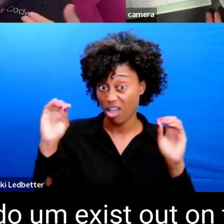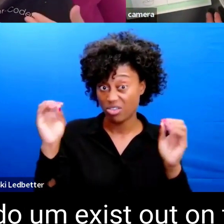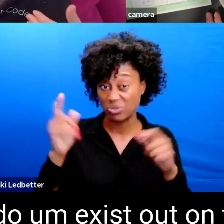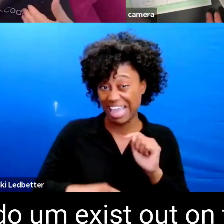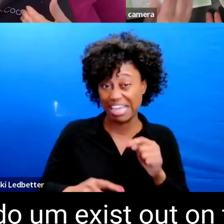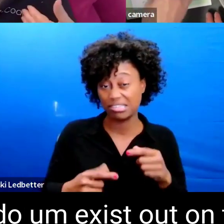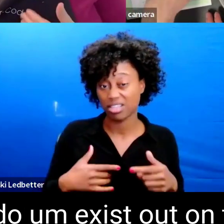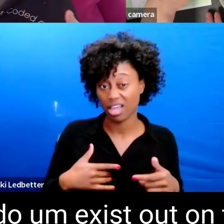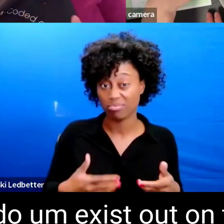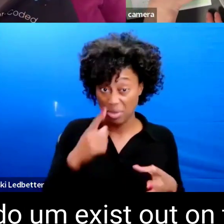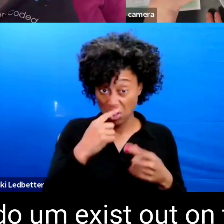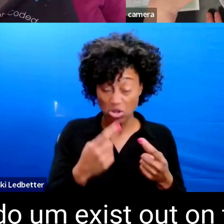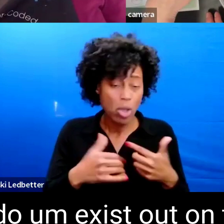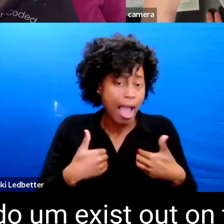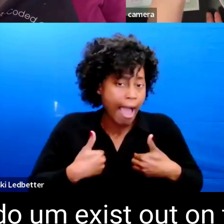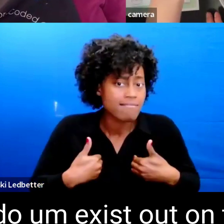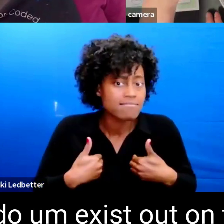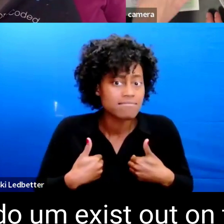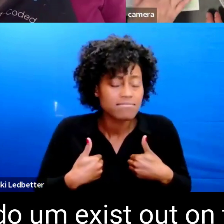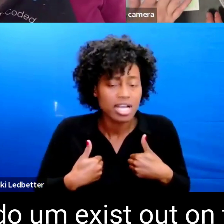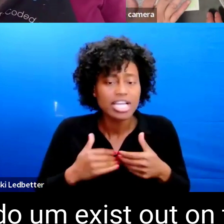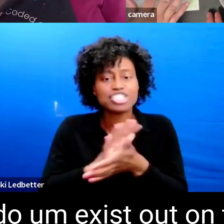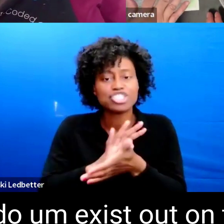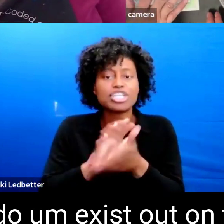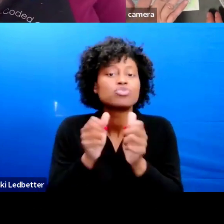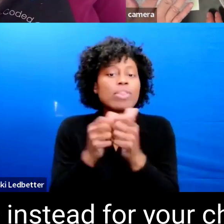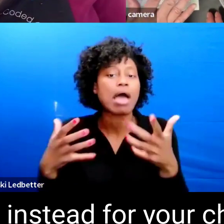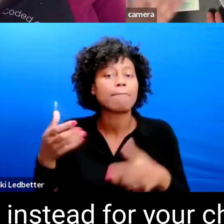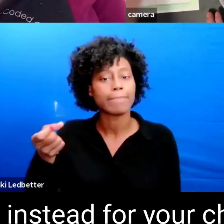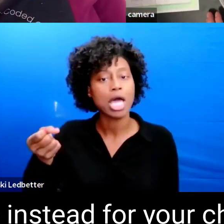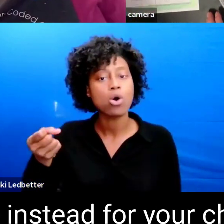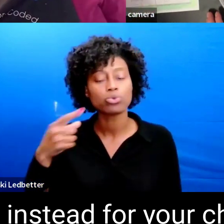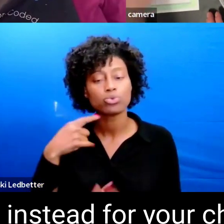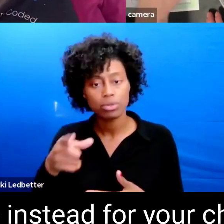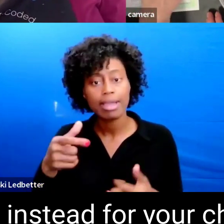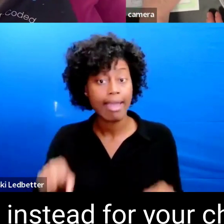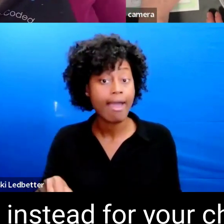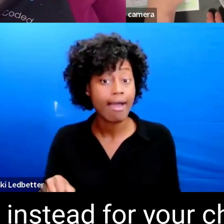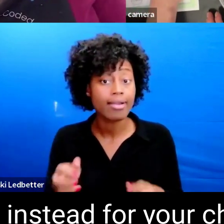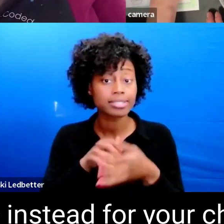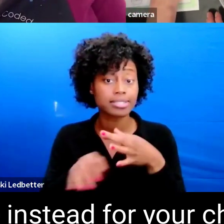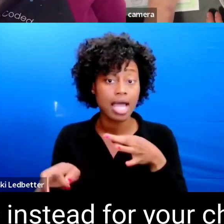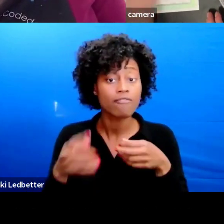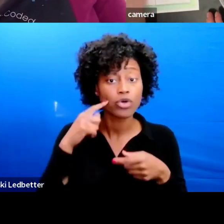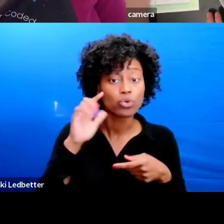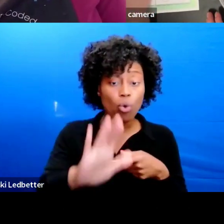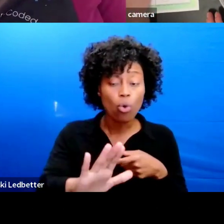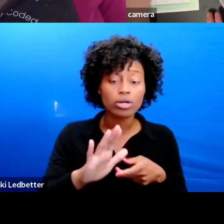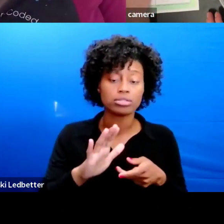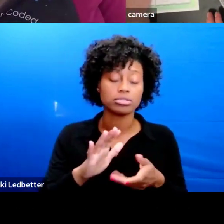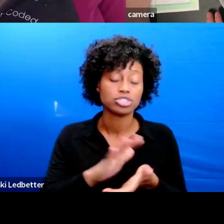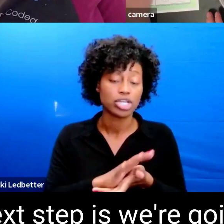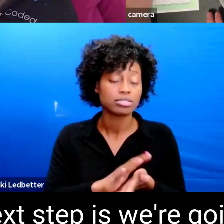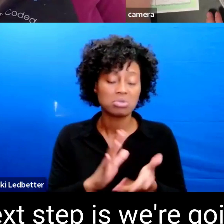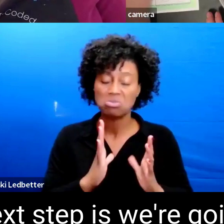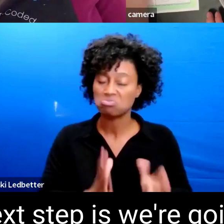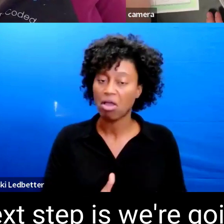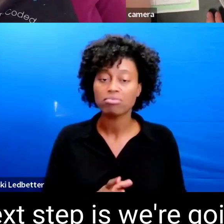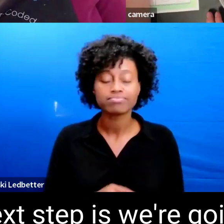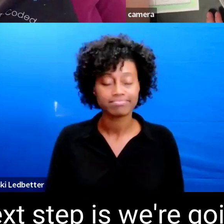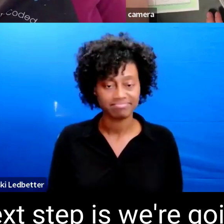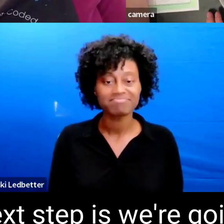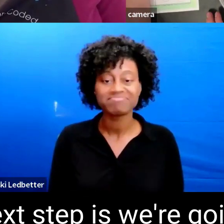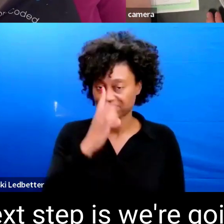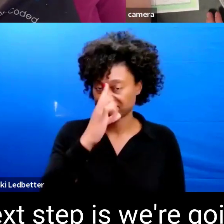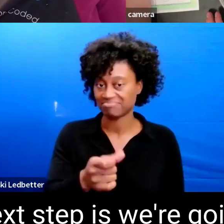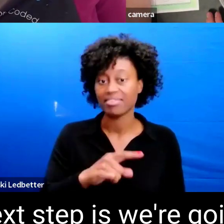do exist out on the market, and that may be something you want to use instead for your cheese. The next step